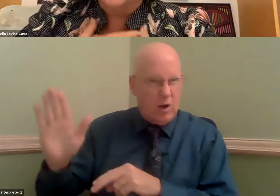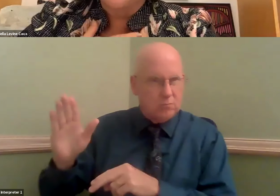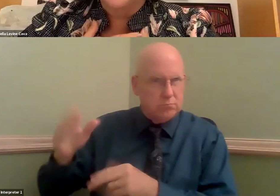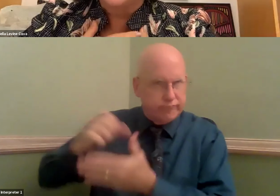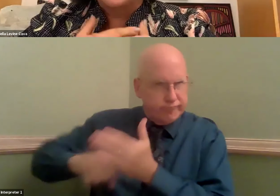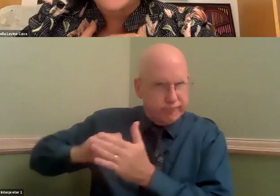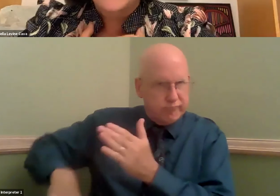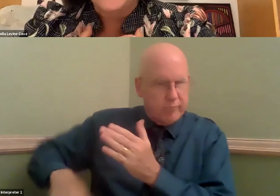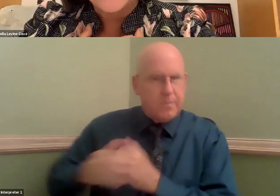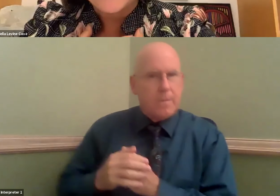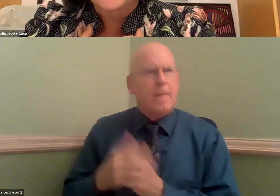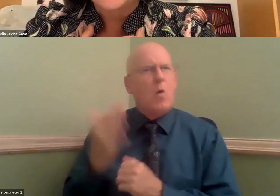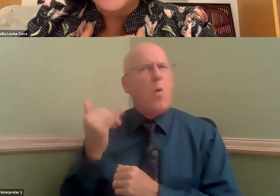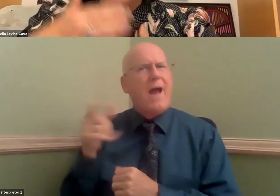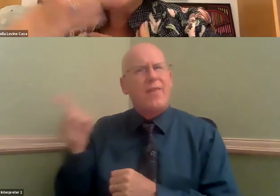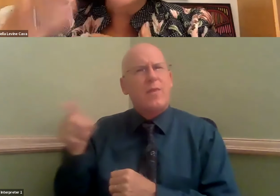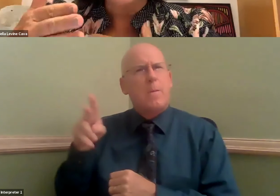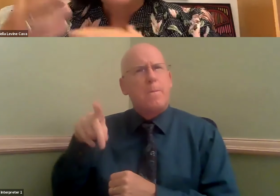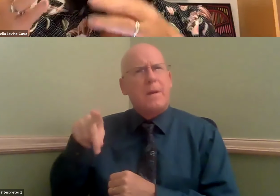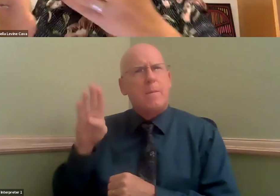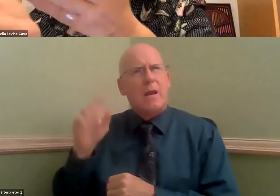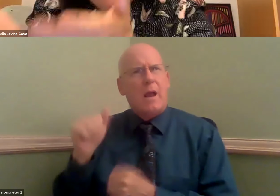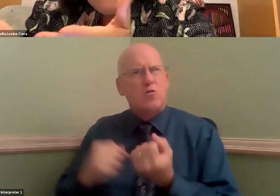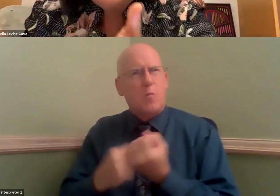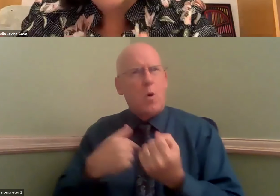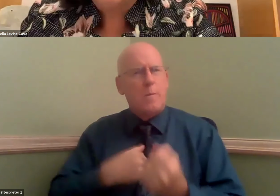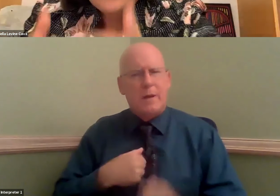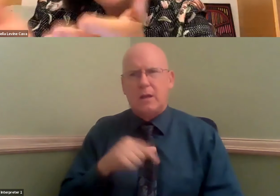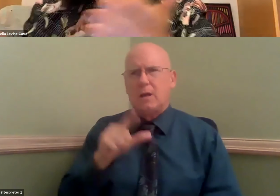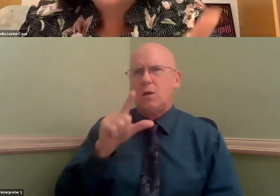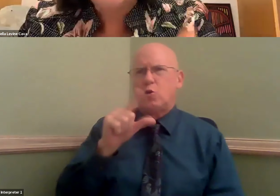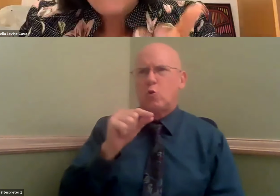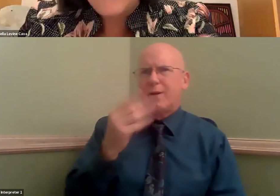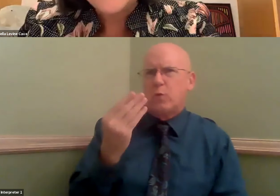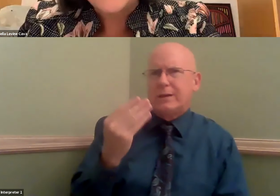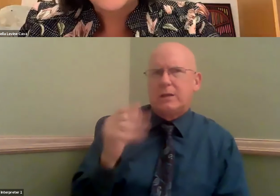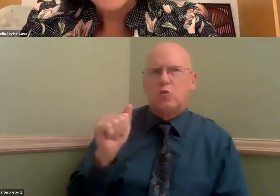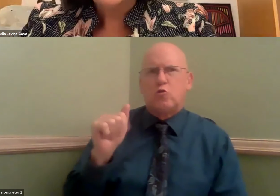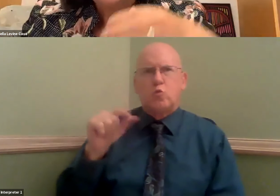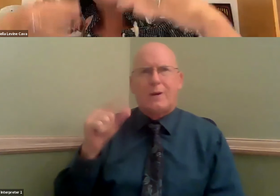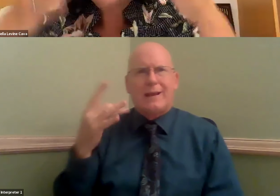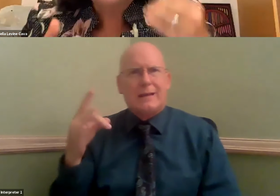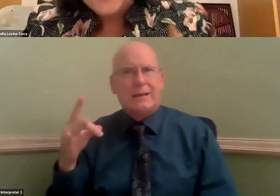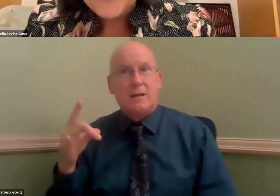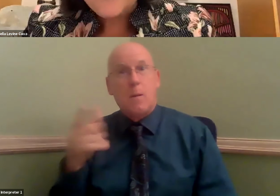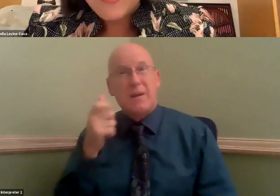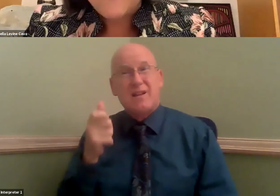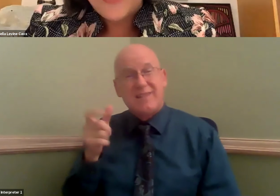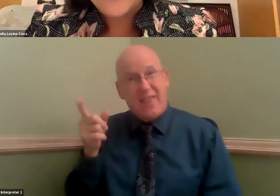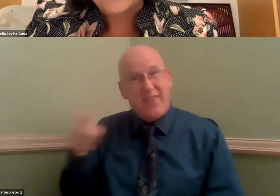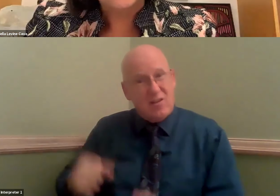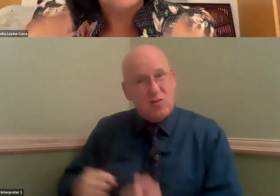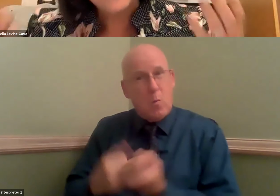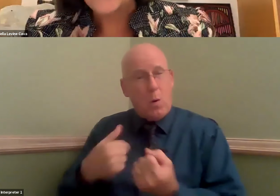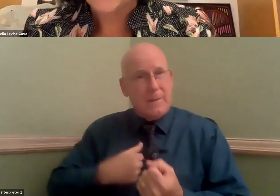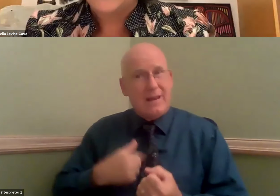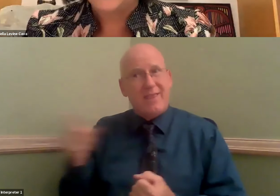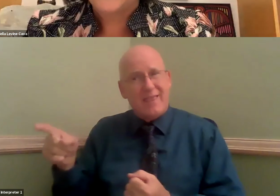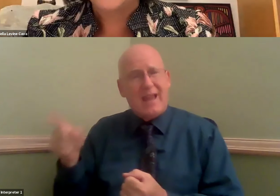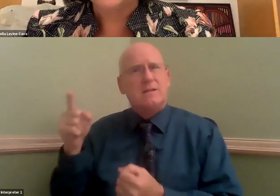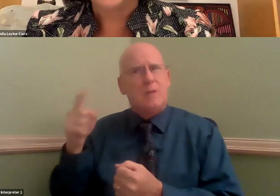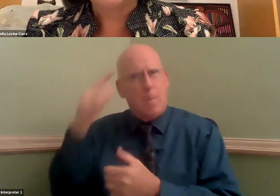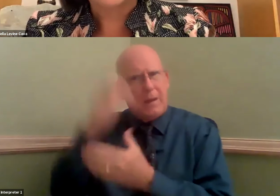me in 2014 and again in 2018? Because of these kinds of anti-labor policies. So they stood with me on that occasion. They don't